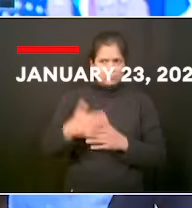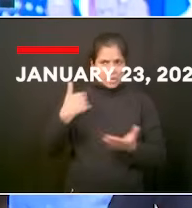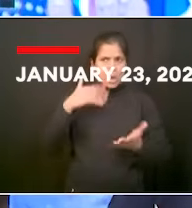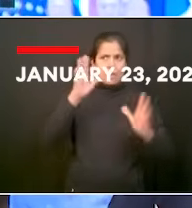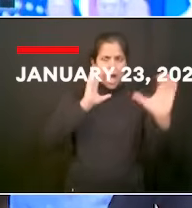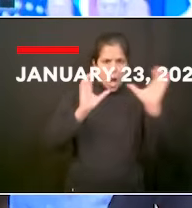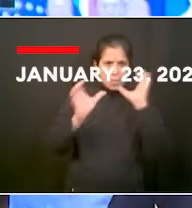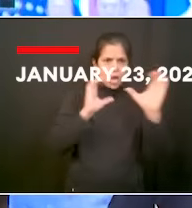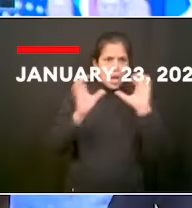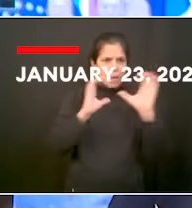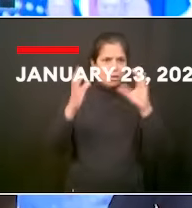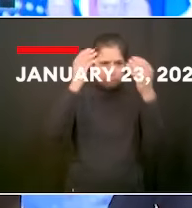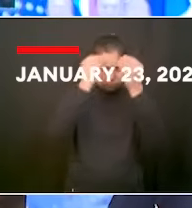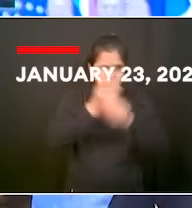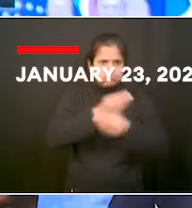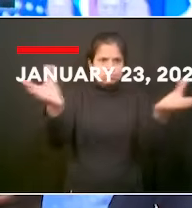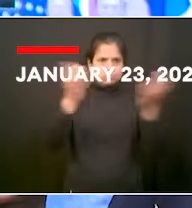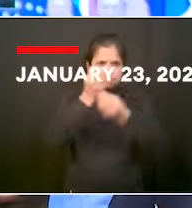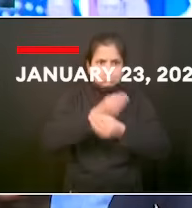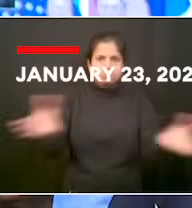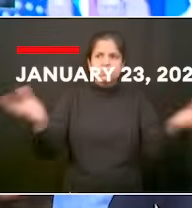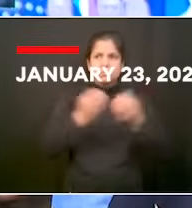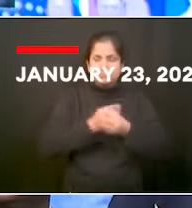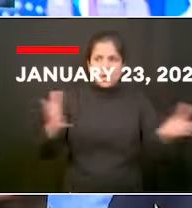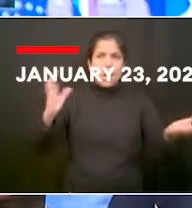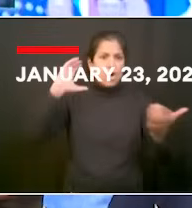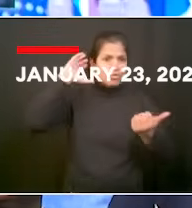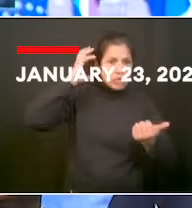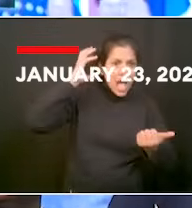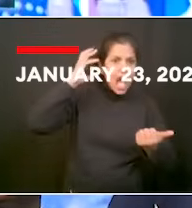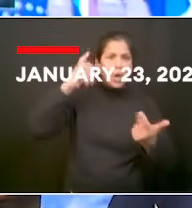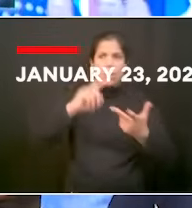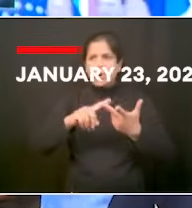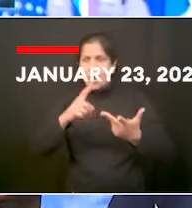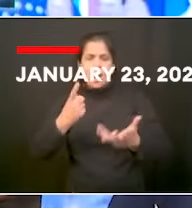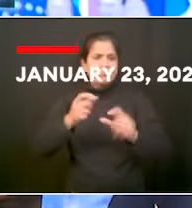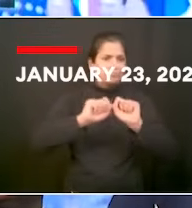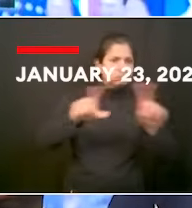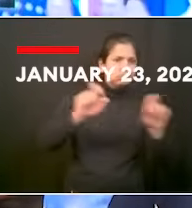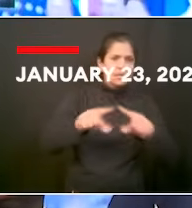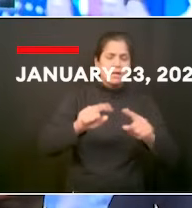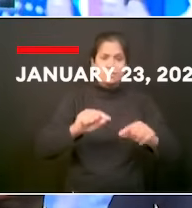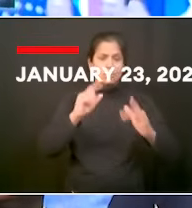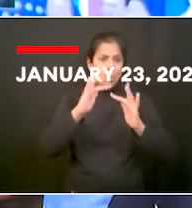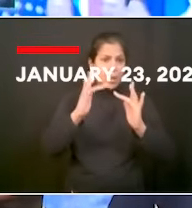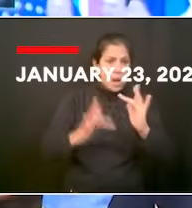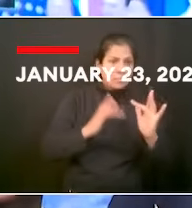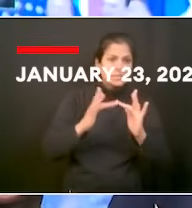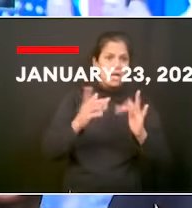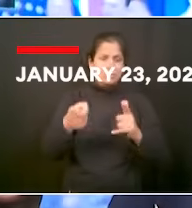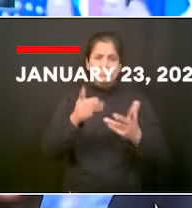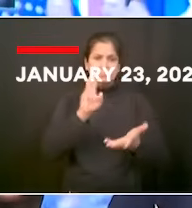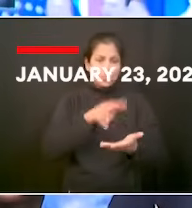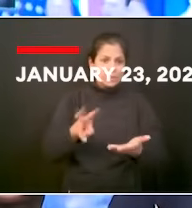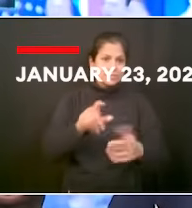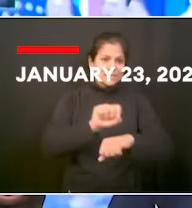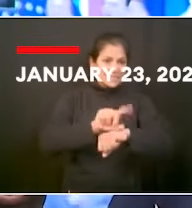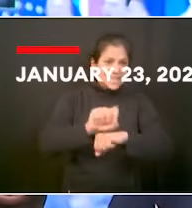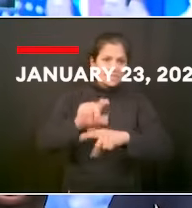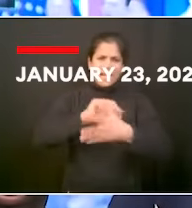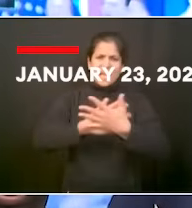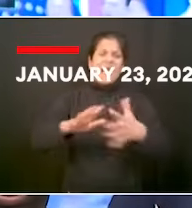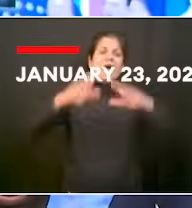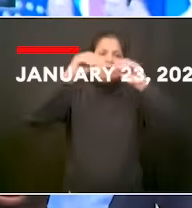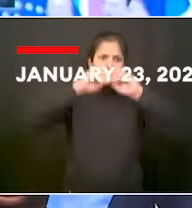turns to, whether it's through the radio that they're listening to, but also we encourage everyone to sign up for Notify NYC. We have about, I think it's